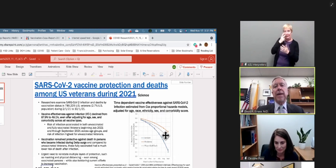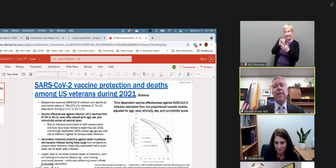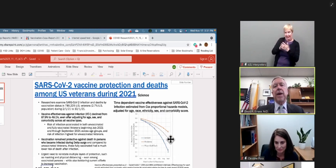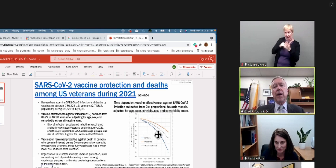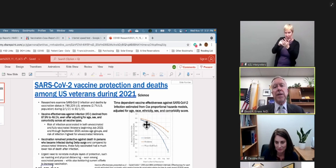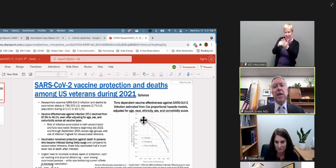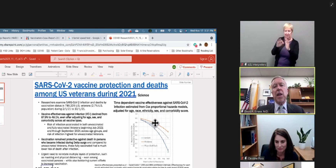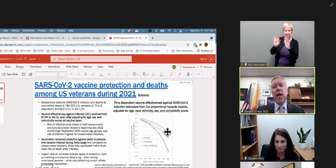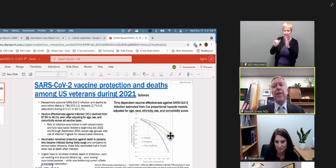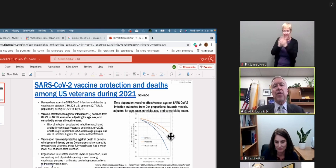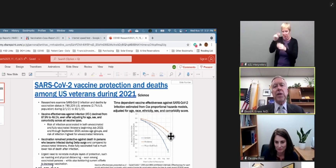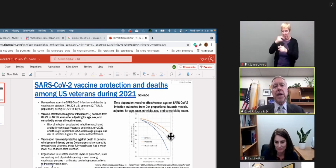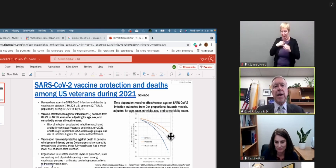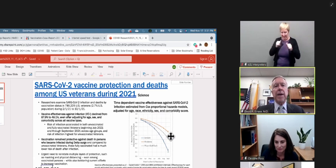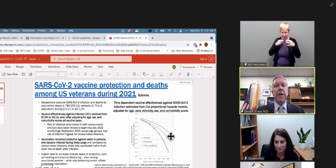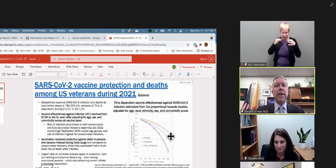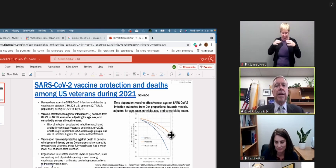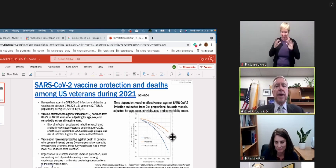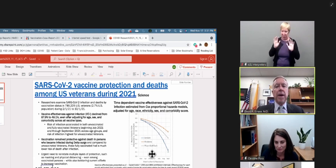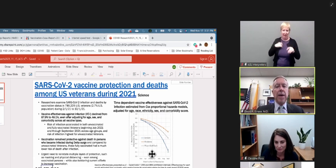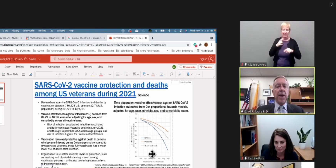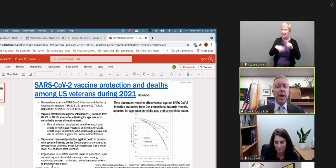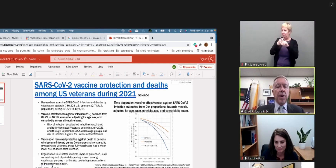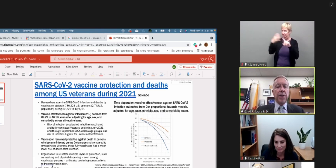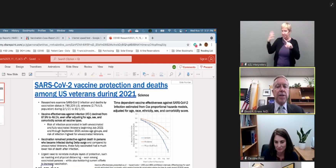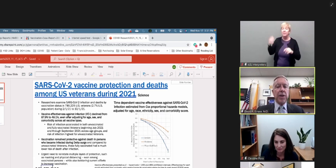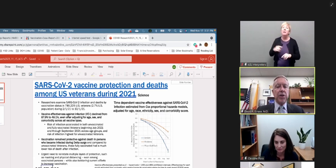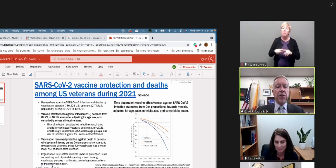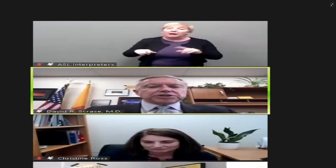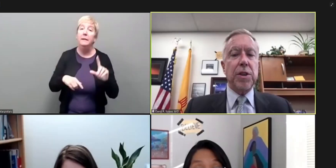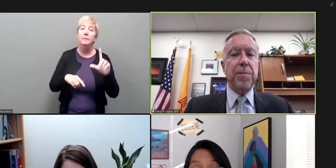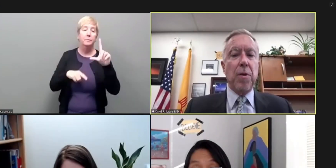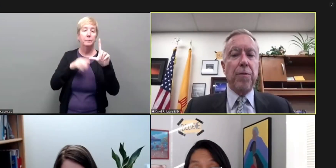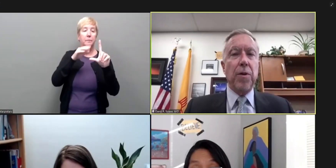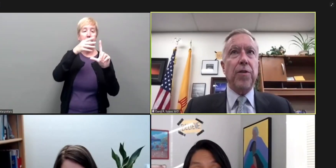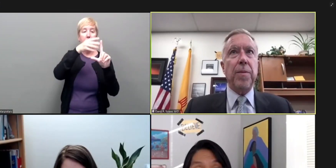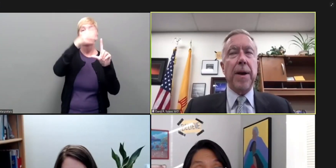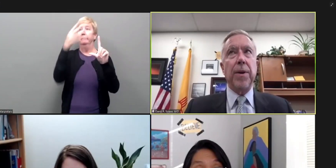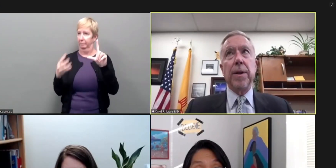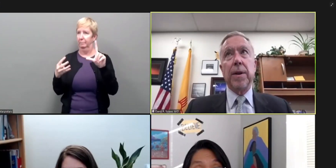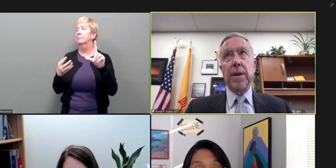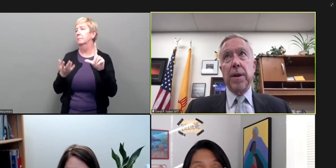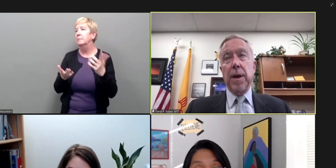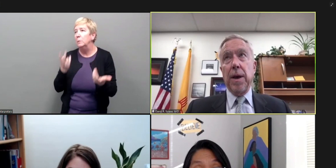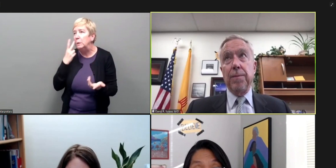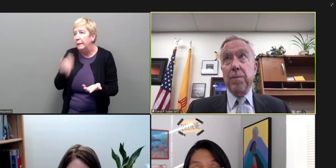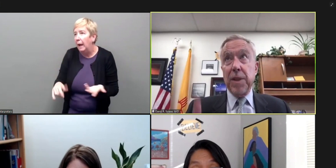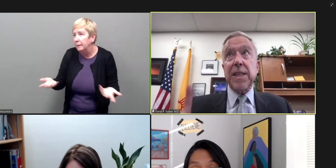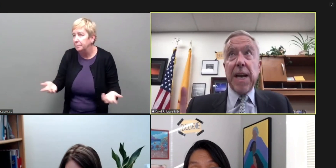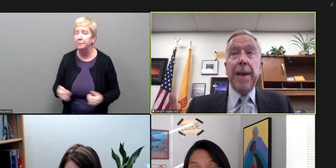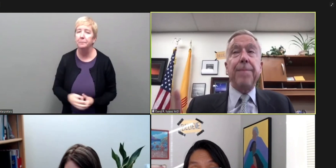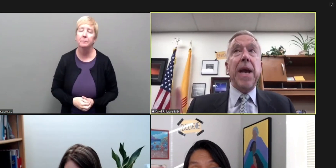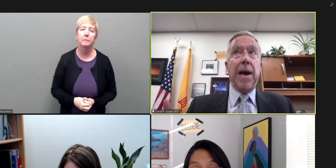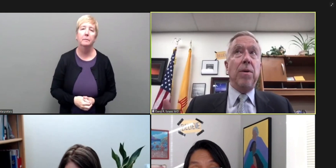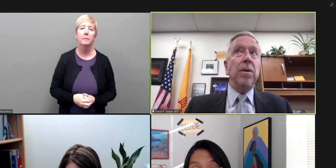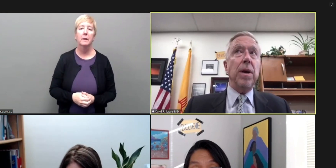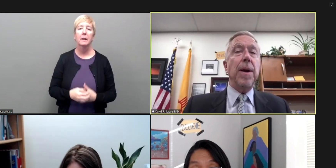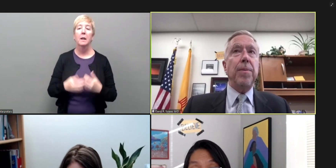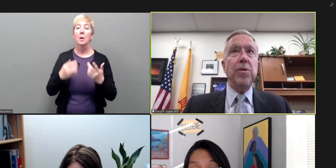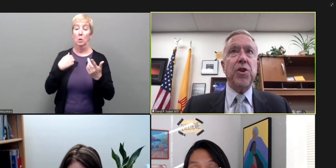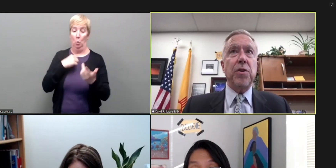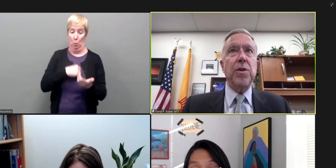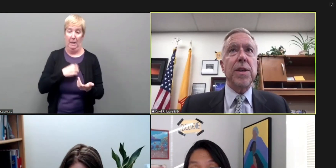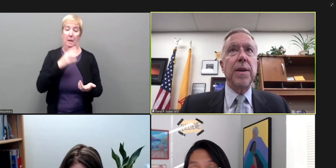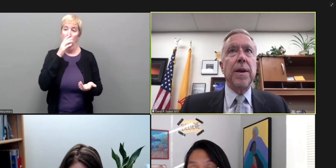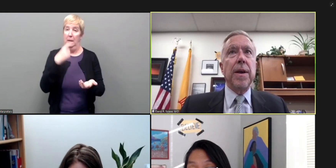see the declines over time. And I think our discussions will just be more focused about this time now